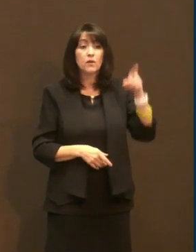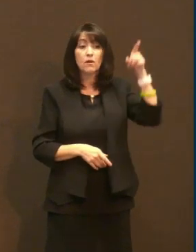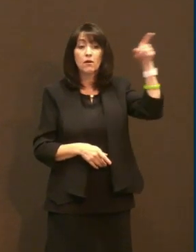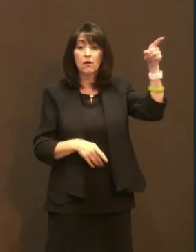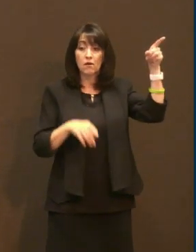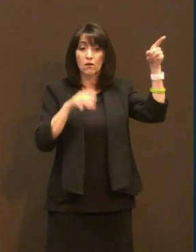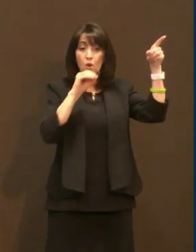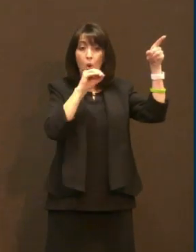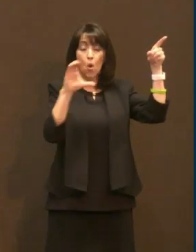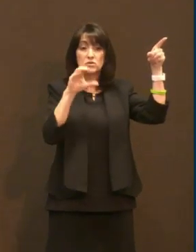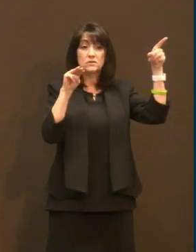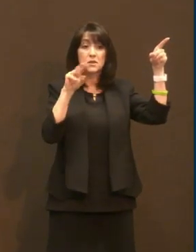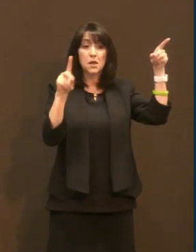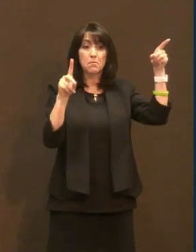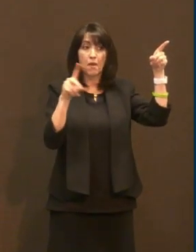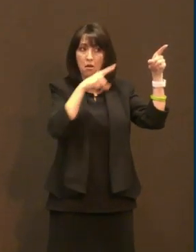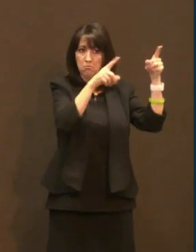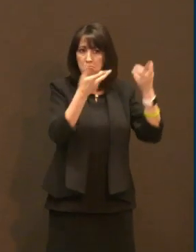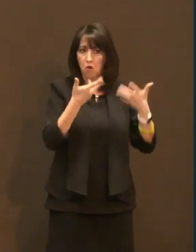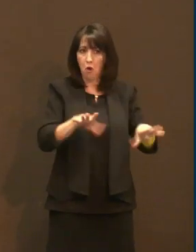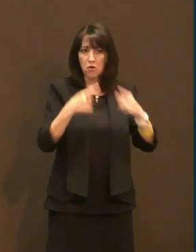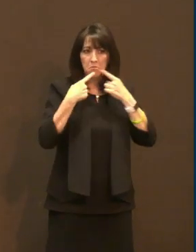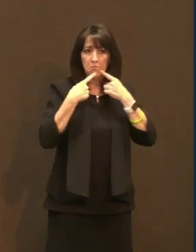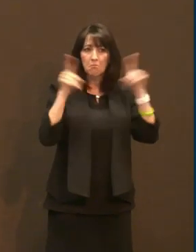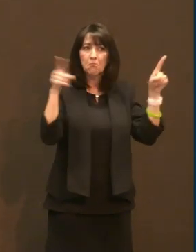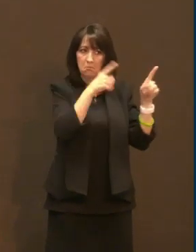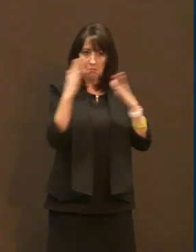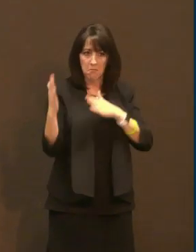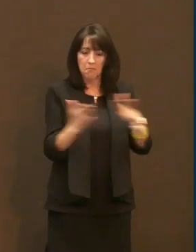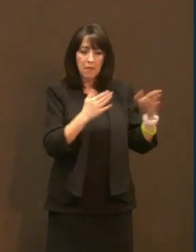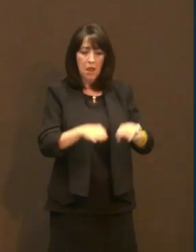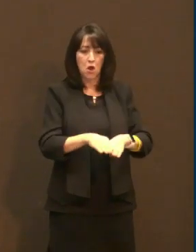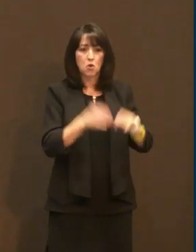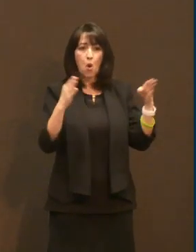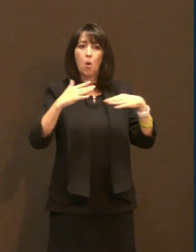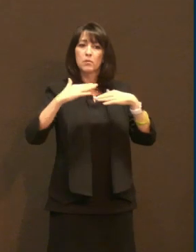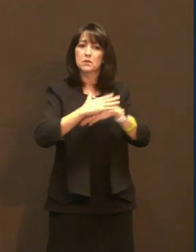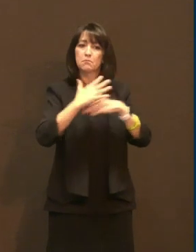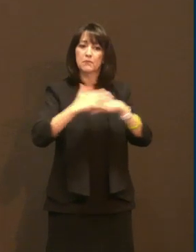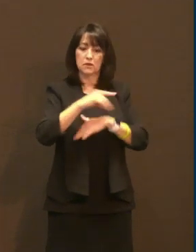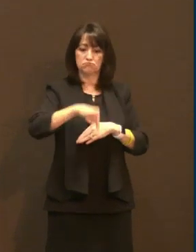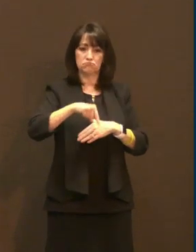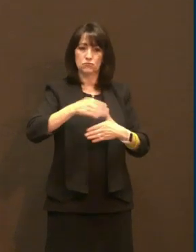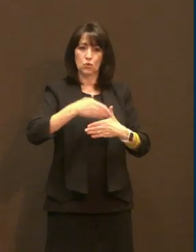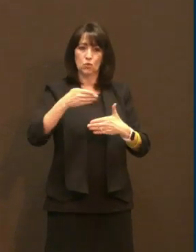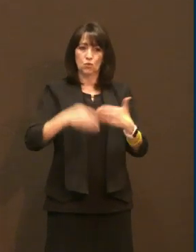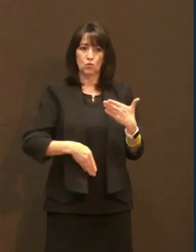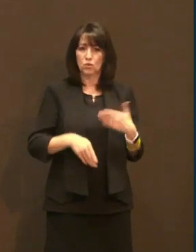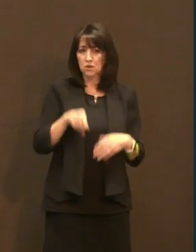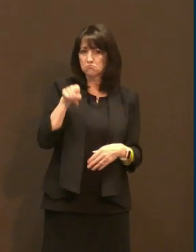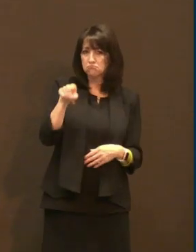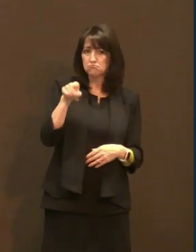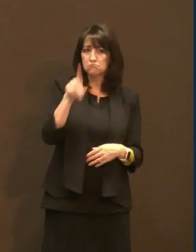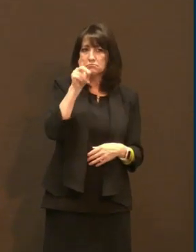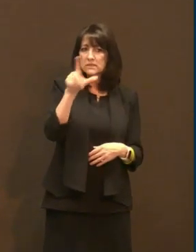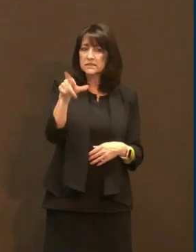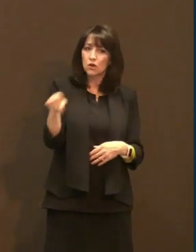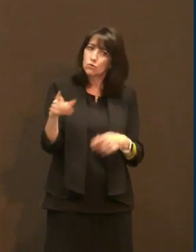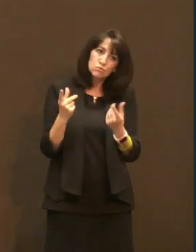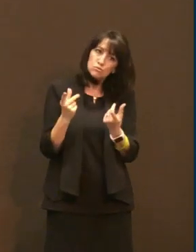at? Yeah, that's probably the toughest decision that we have coming up, and I had hoped to kind of coordinate that